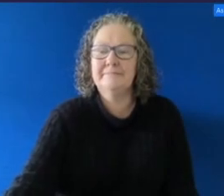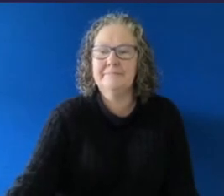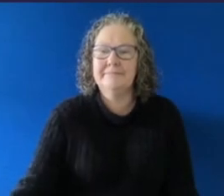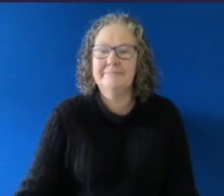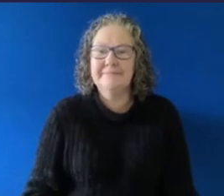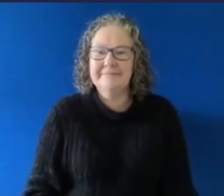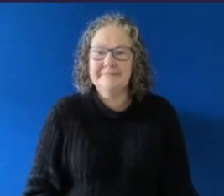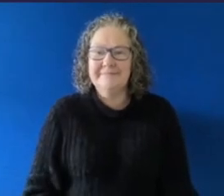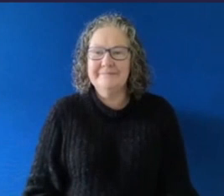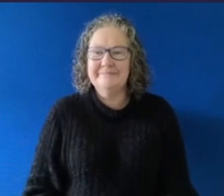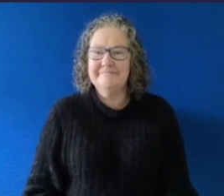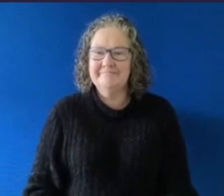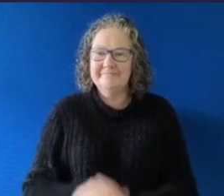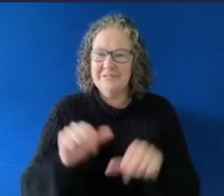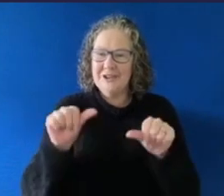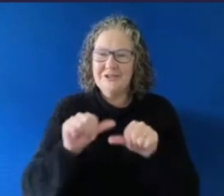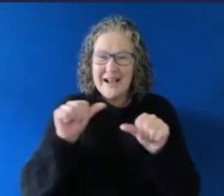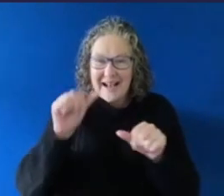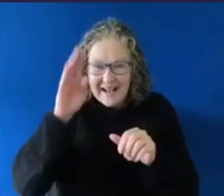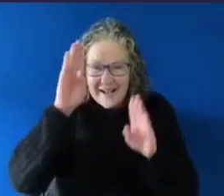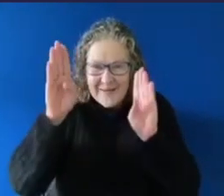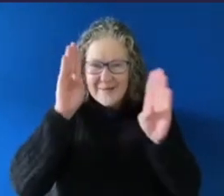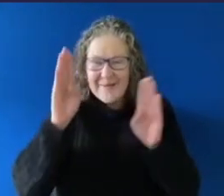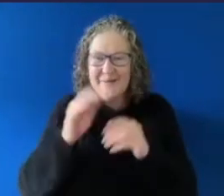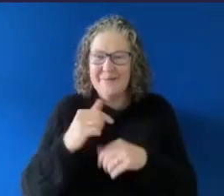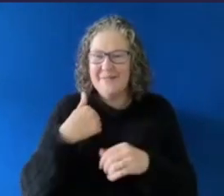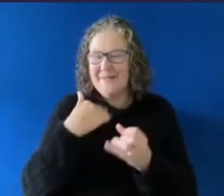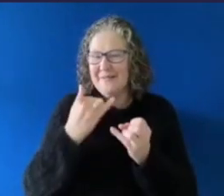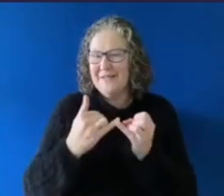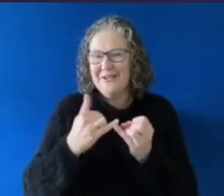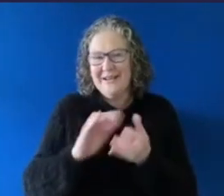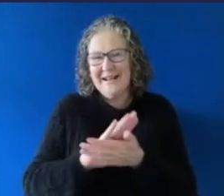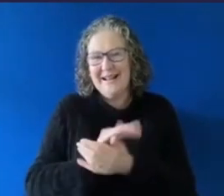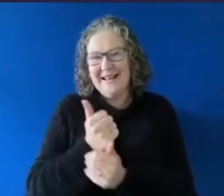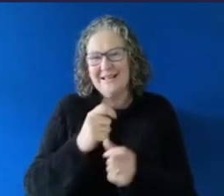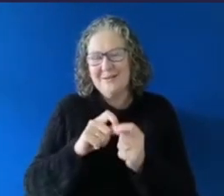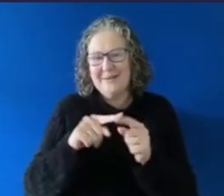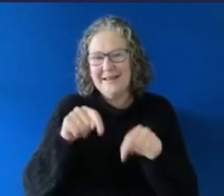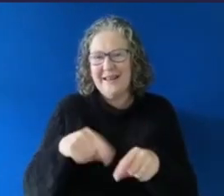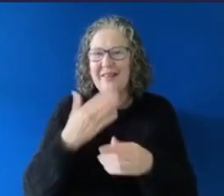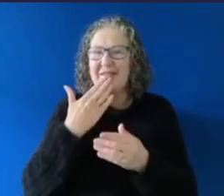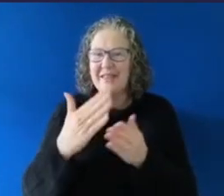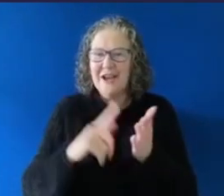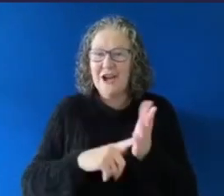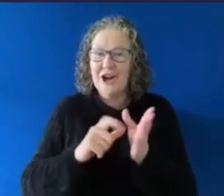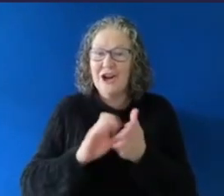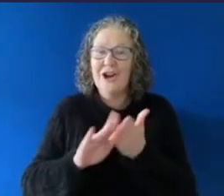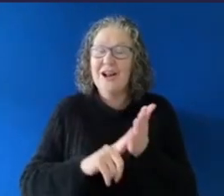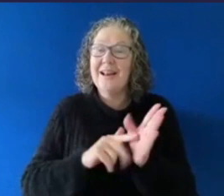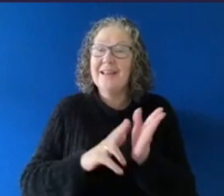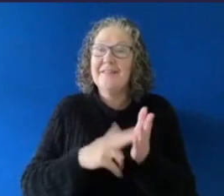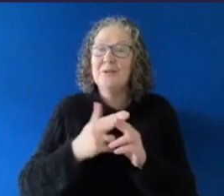All right. Hello. I'm very glad to be here. Thank you, Lachlan, for that introduction.